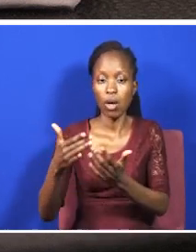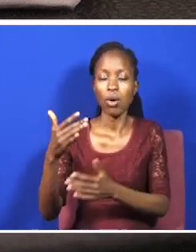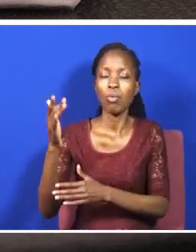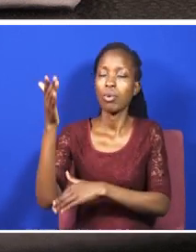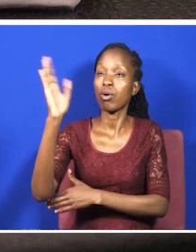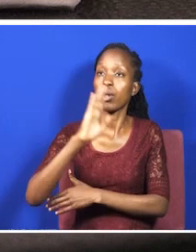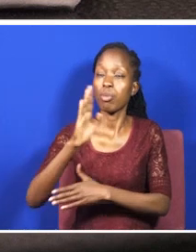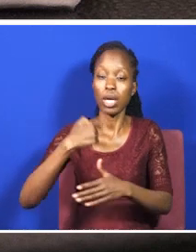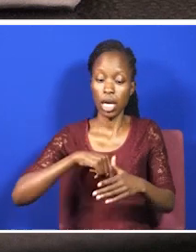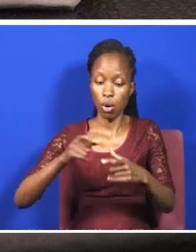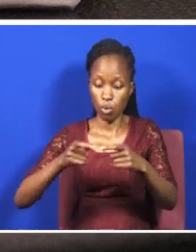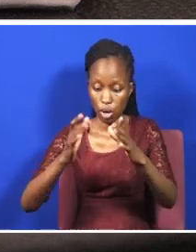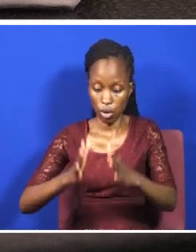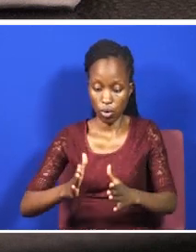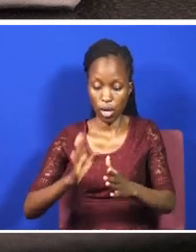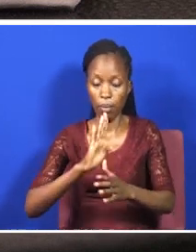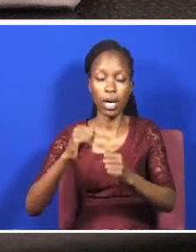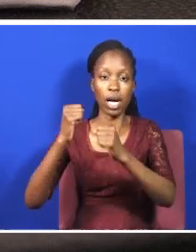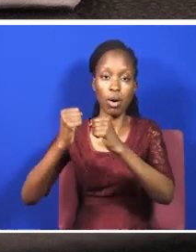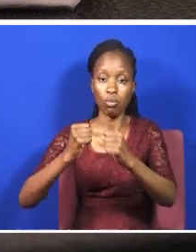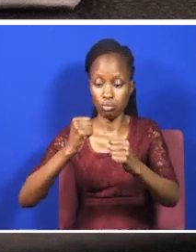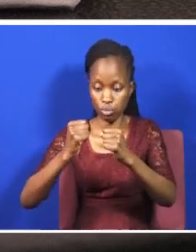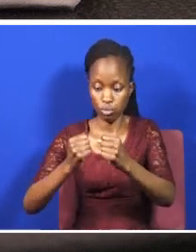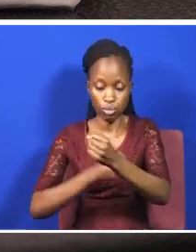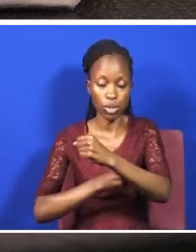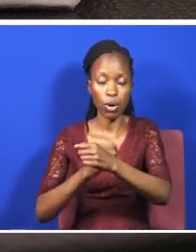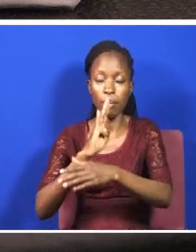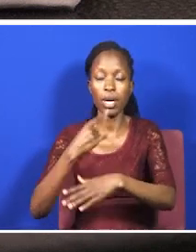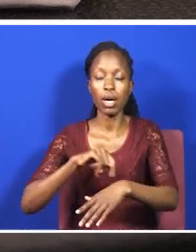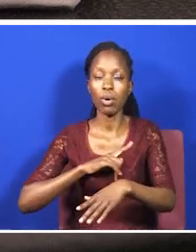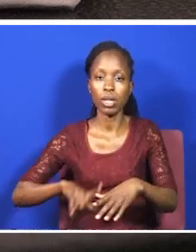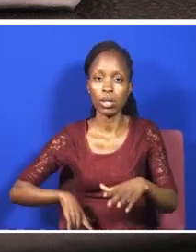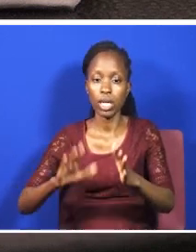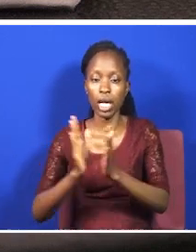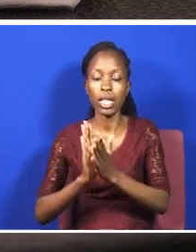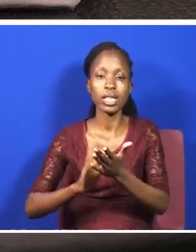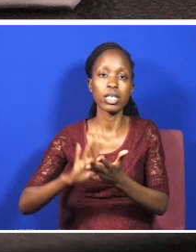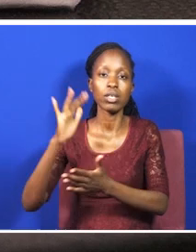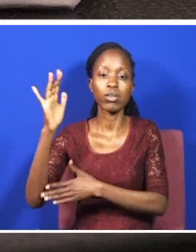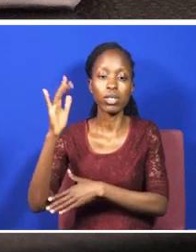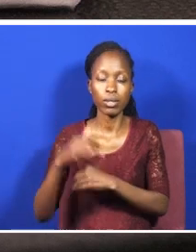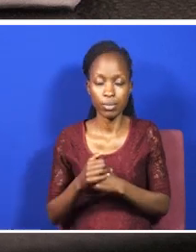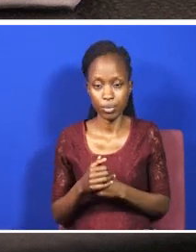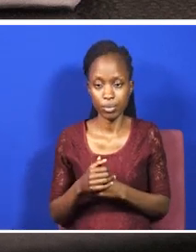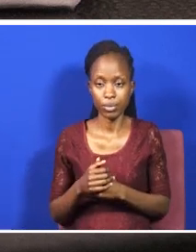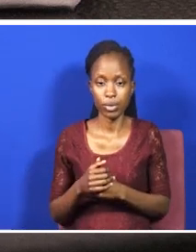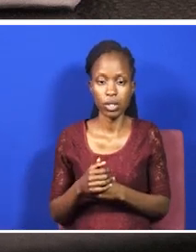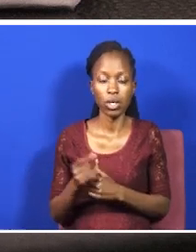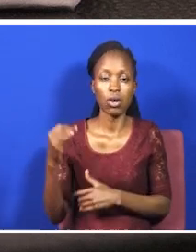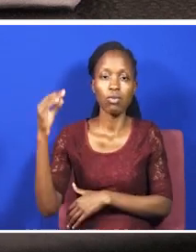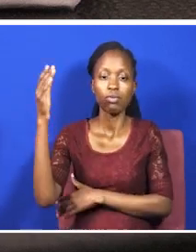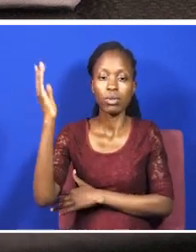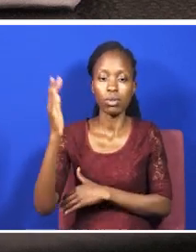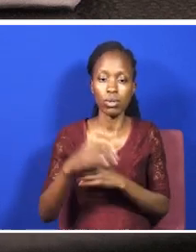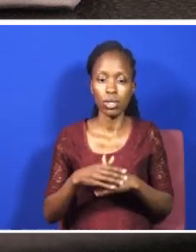how to sail in his presence, by him being our pilot, being our anchor, being our Lord,